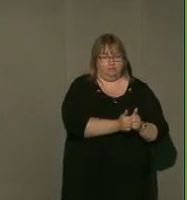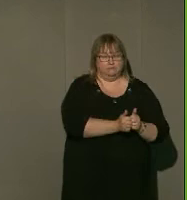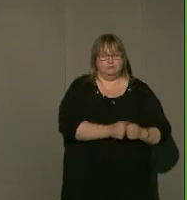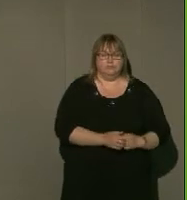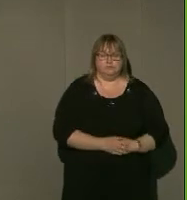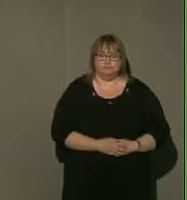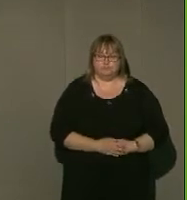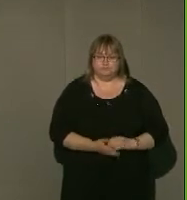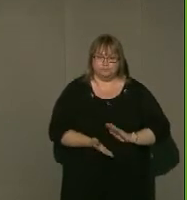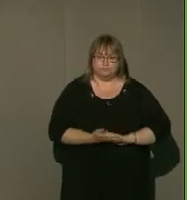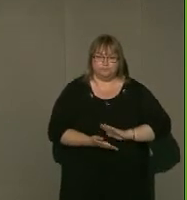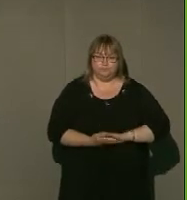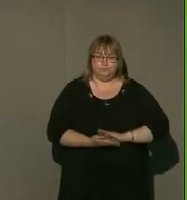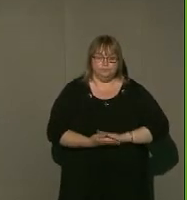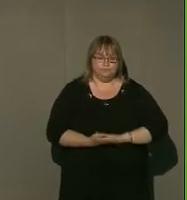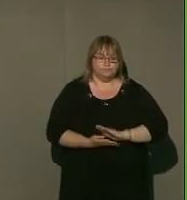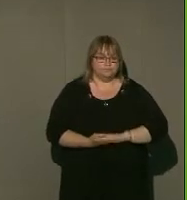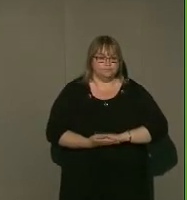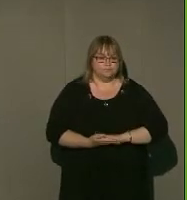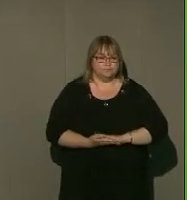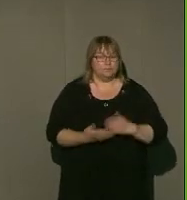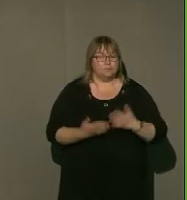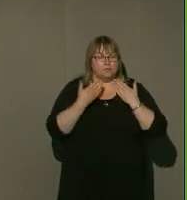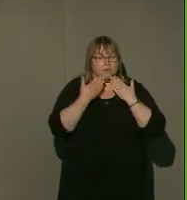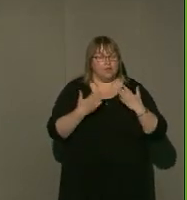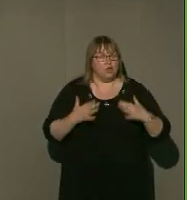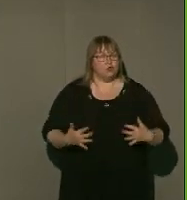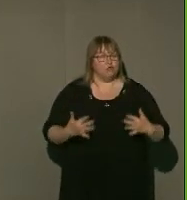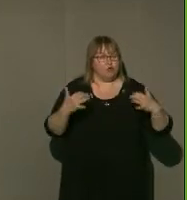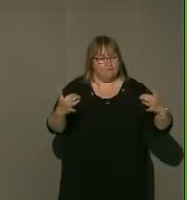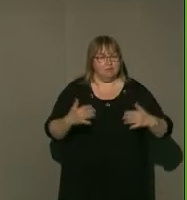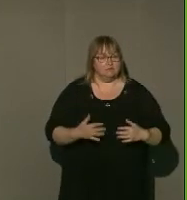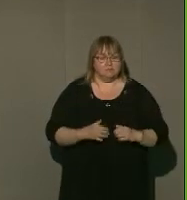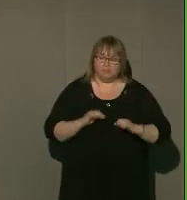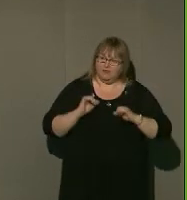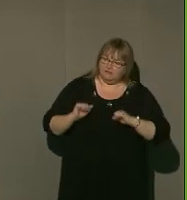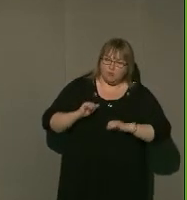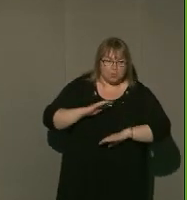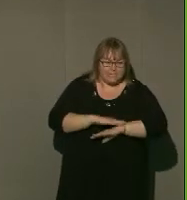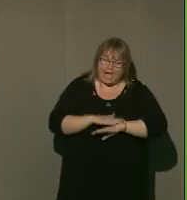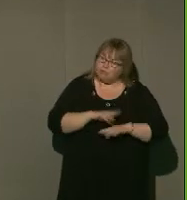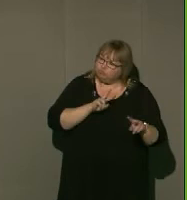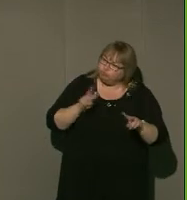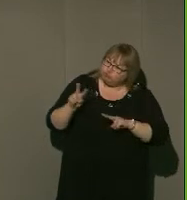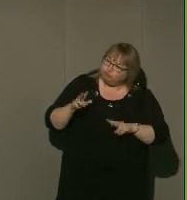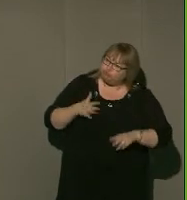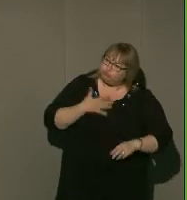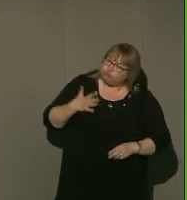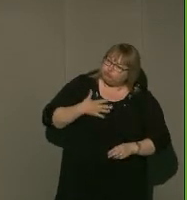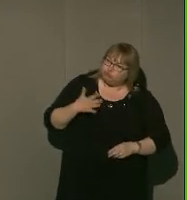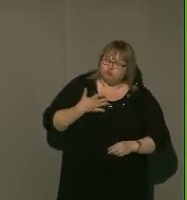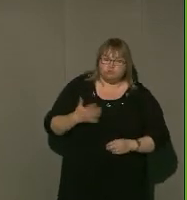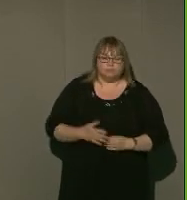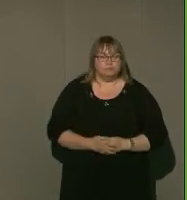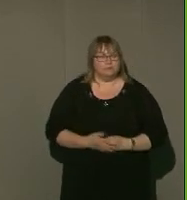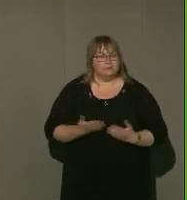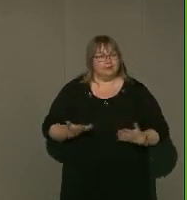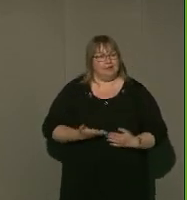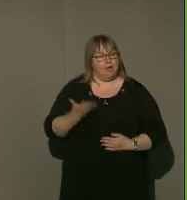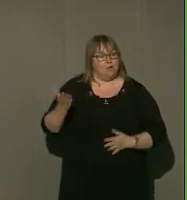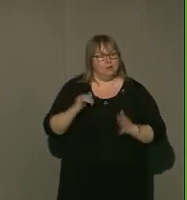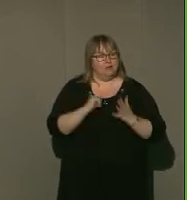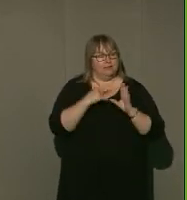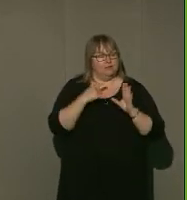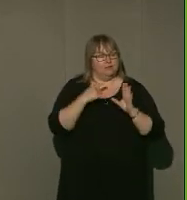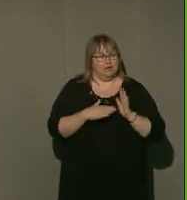So well done. Thank you, conference. Thank you for your indulgence and your time. I'm now handing over to Sam to chair